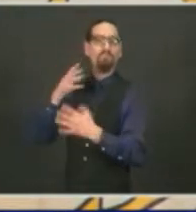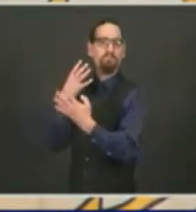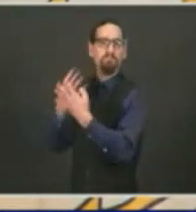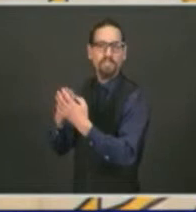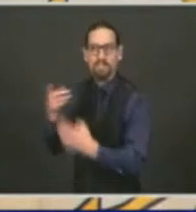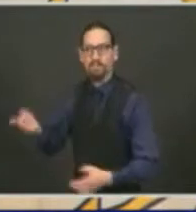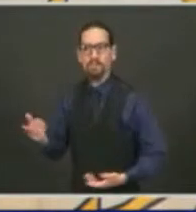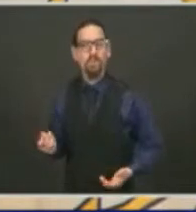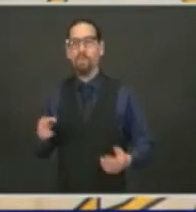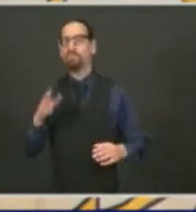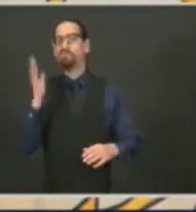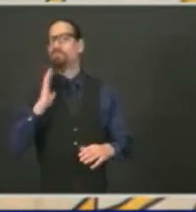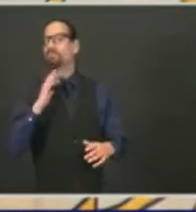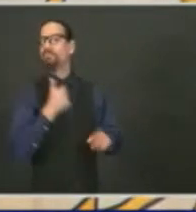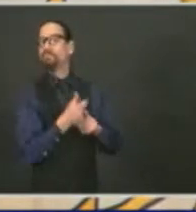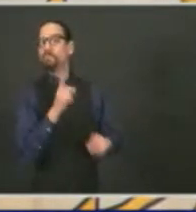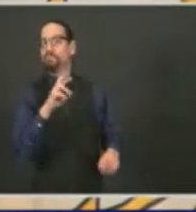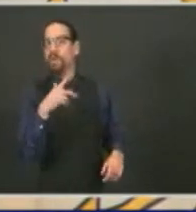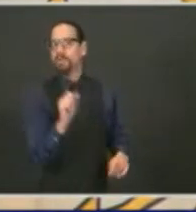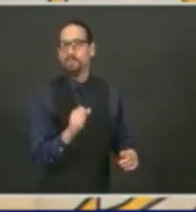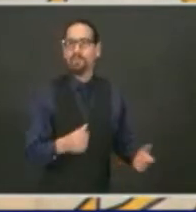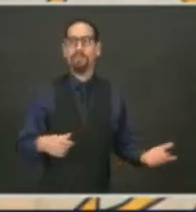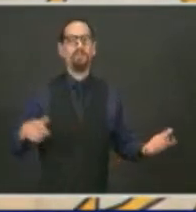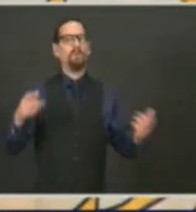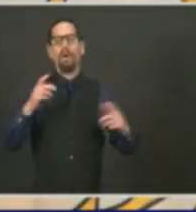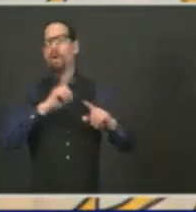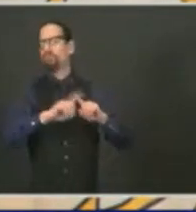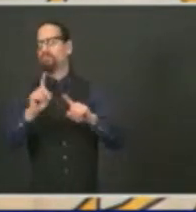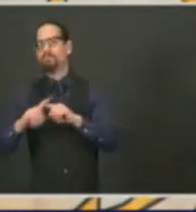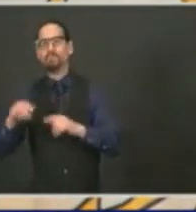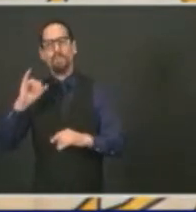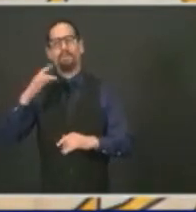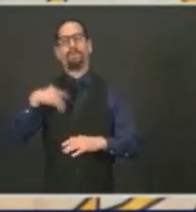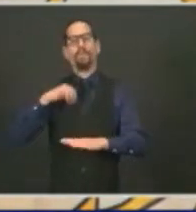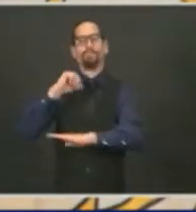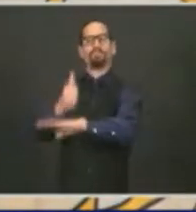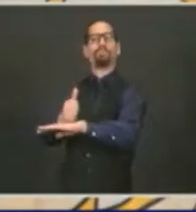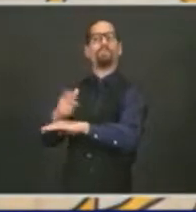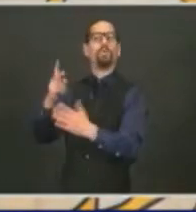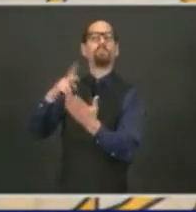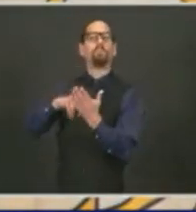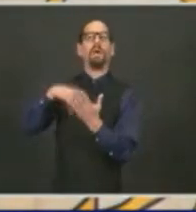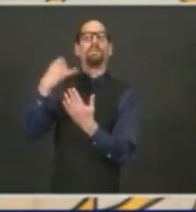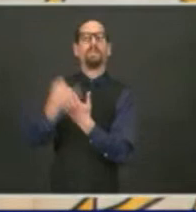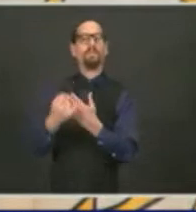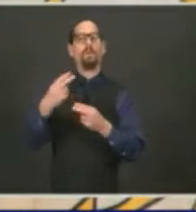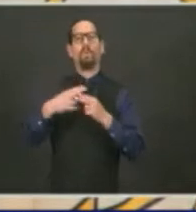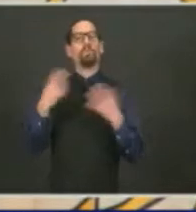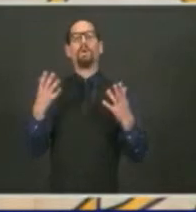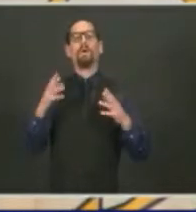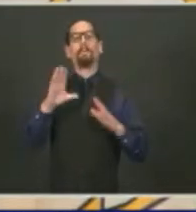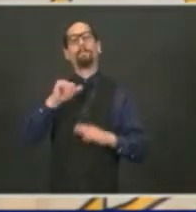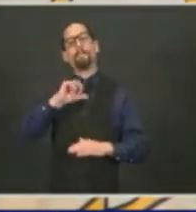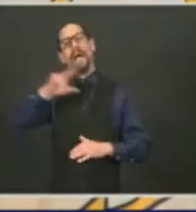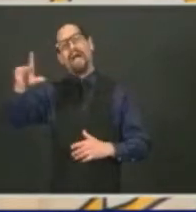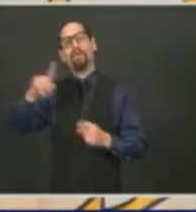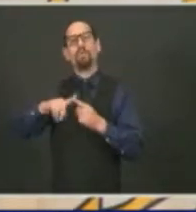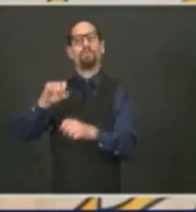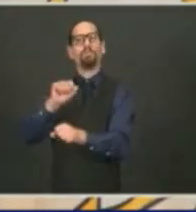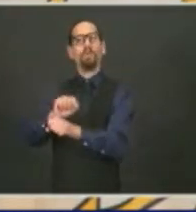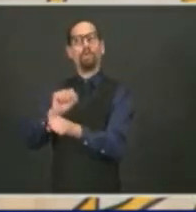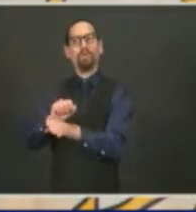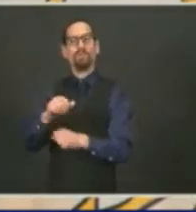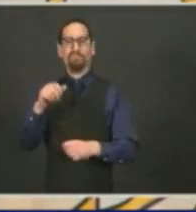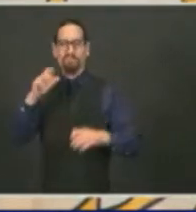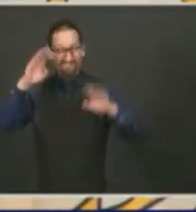to Work initiative that I've launched, we are focusing on people who are struggling with addiction to get them a job. So anyway, it's